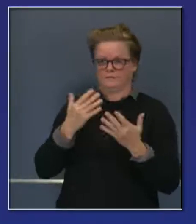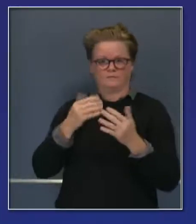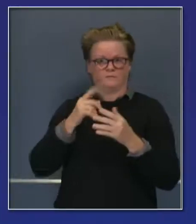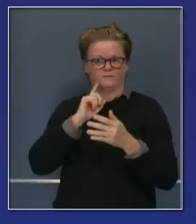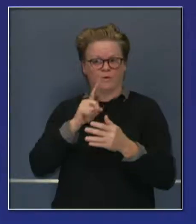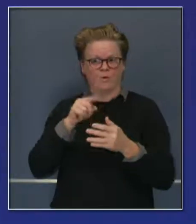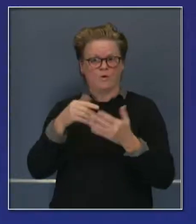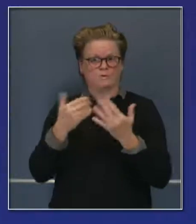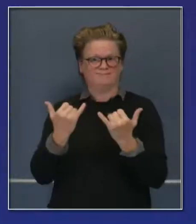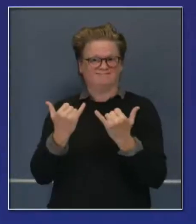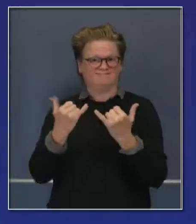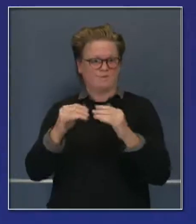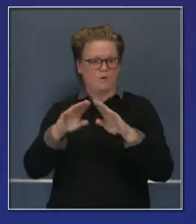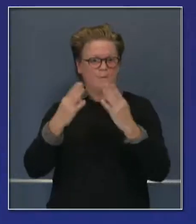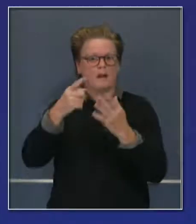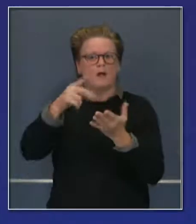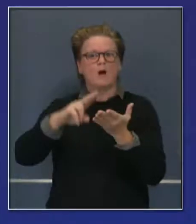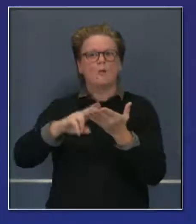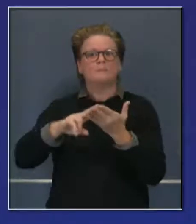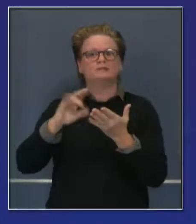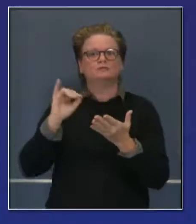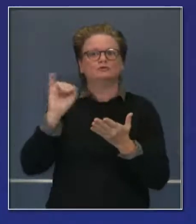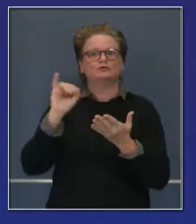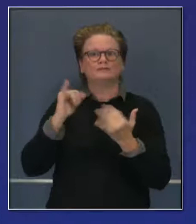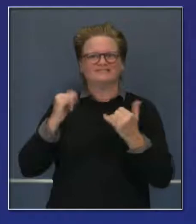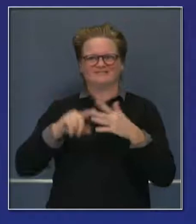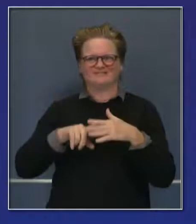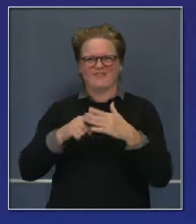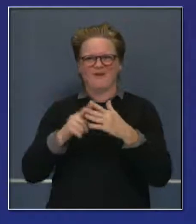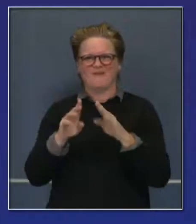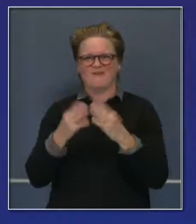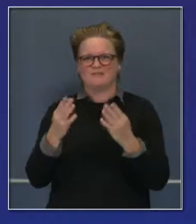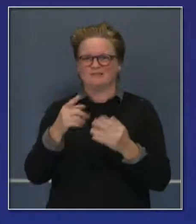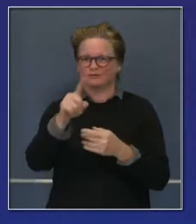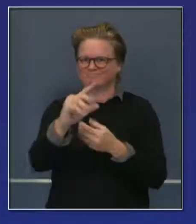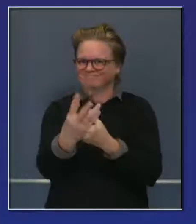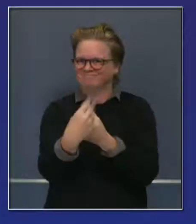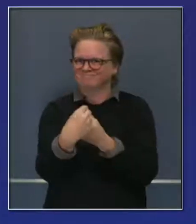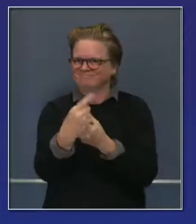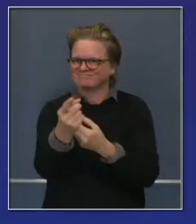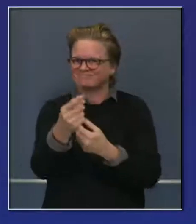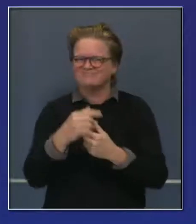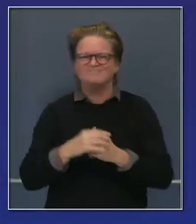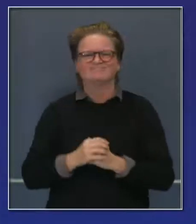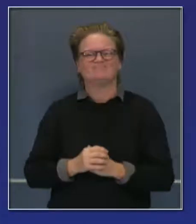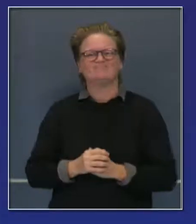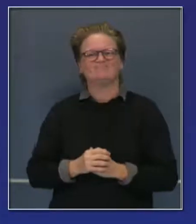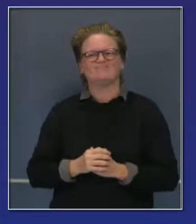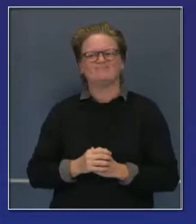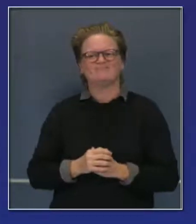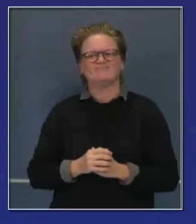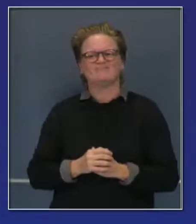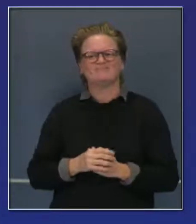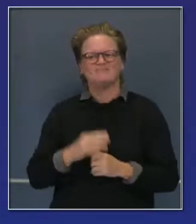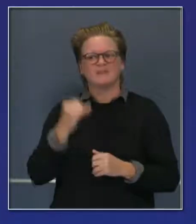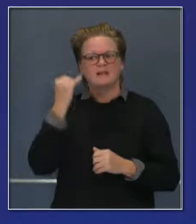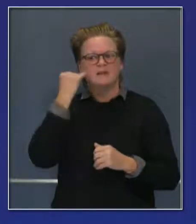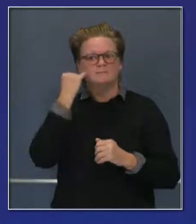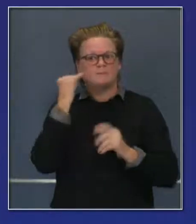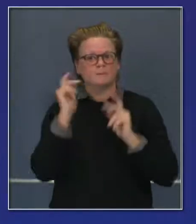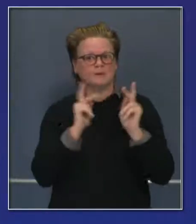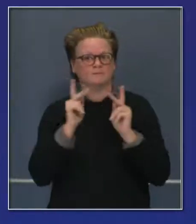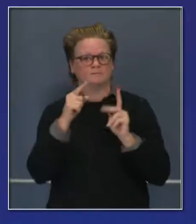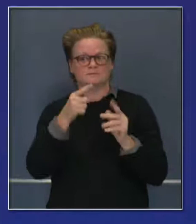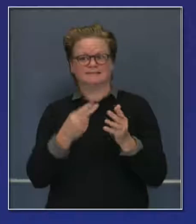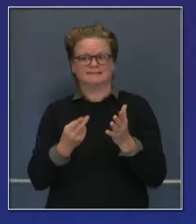participate and how we can encourage you to get others that are not enrolled to participate, to make sure we're covering more people and putting less